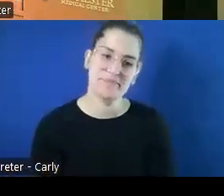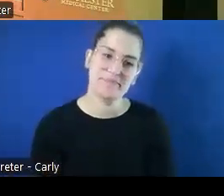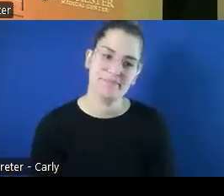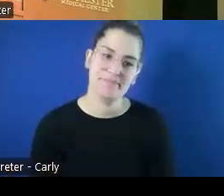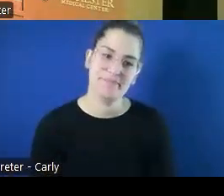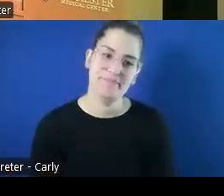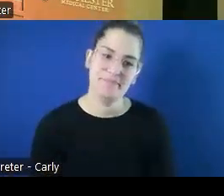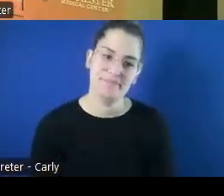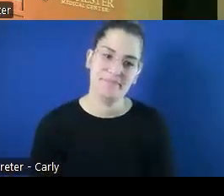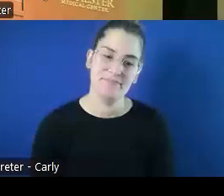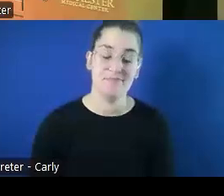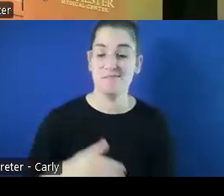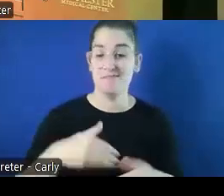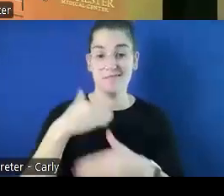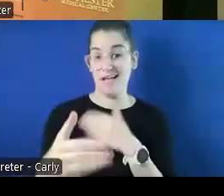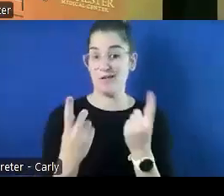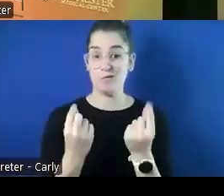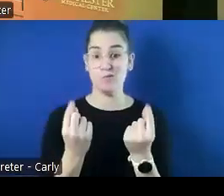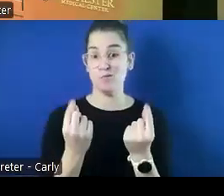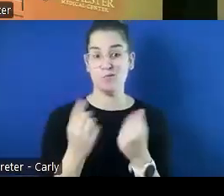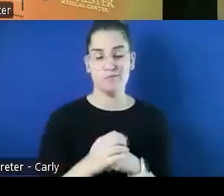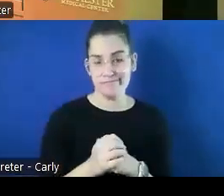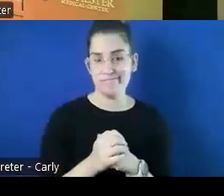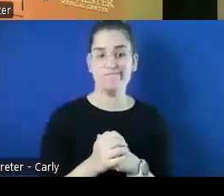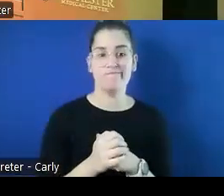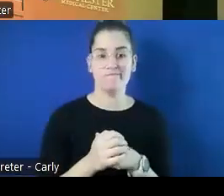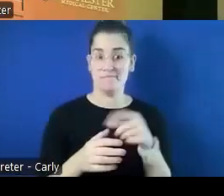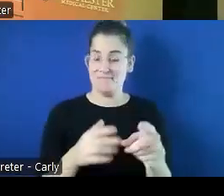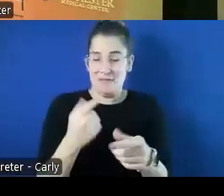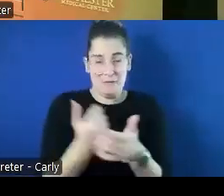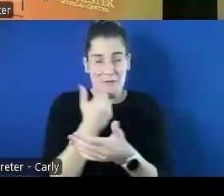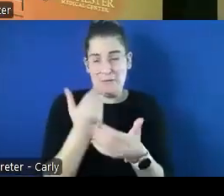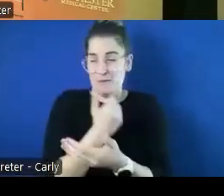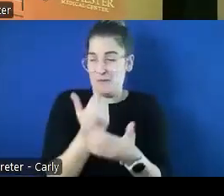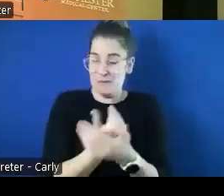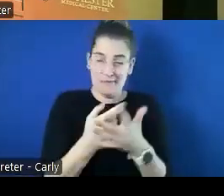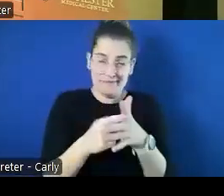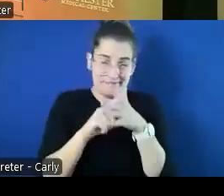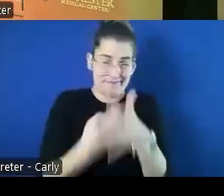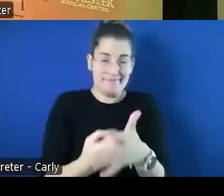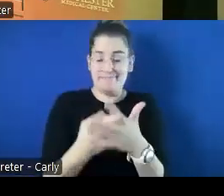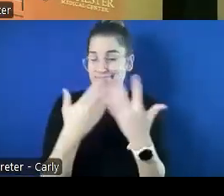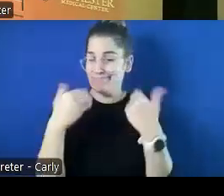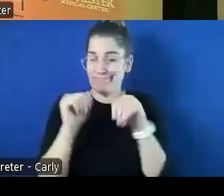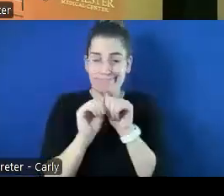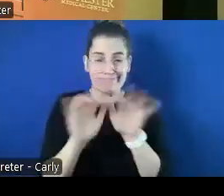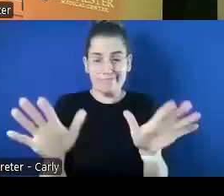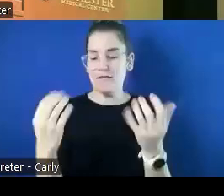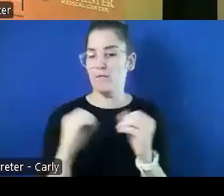And next steps are that this is an effort that is just beginning. We have more residents that are slated